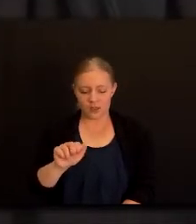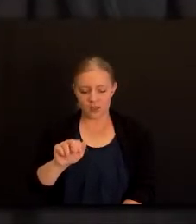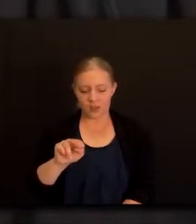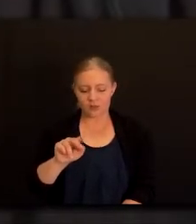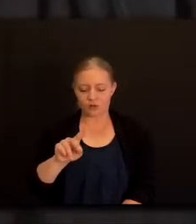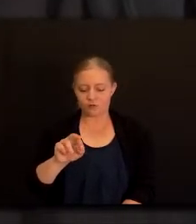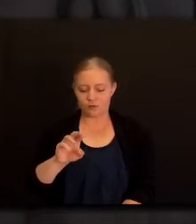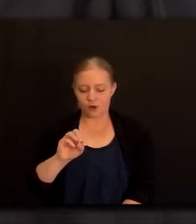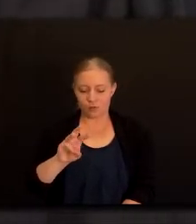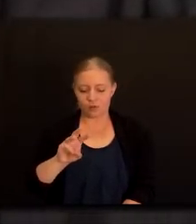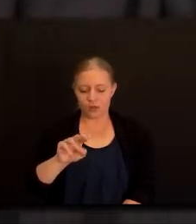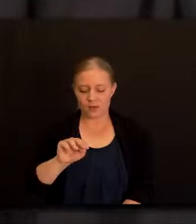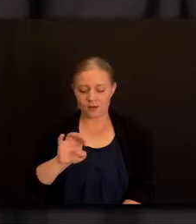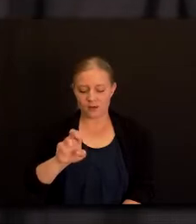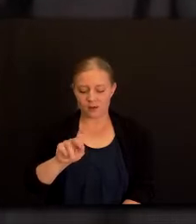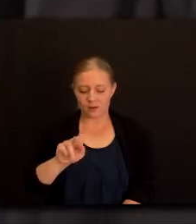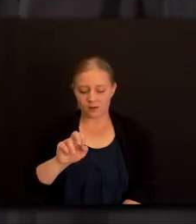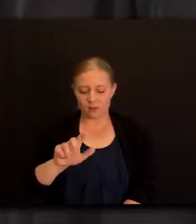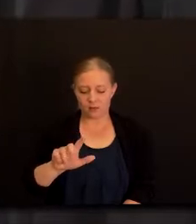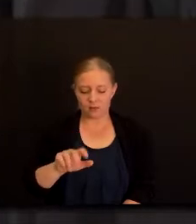Andrew Harrison Nickel.